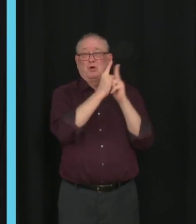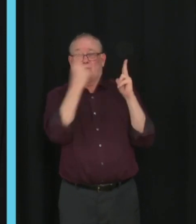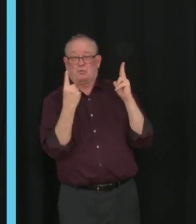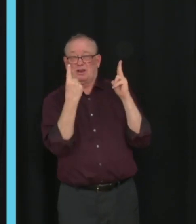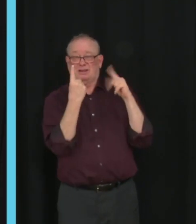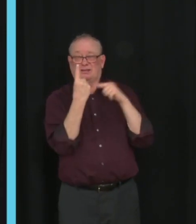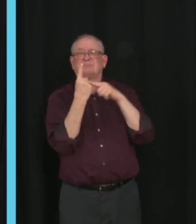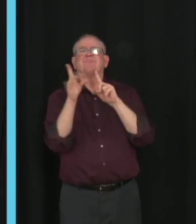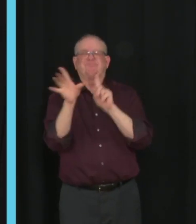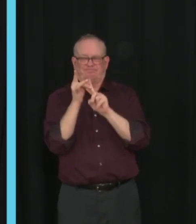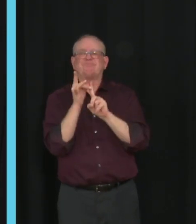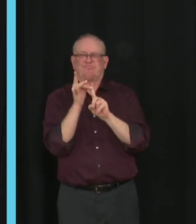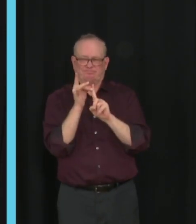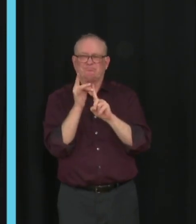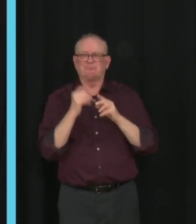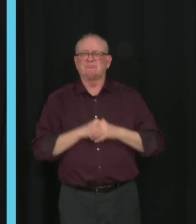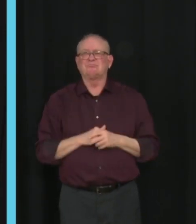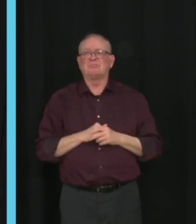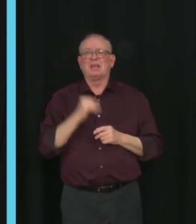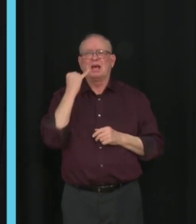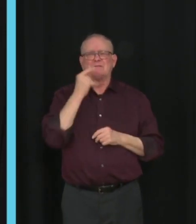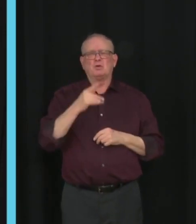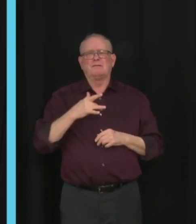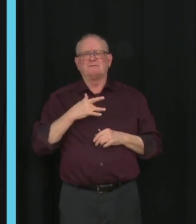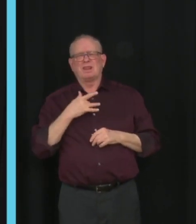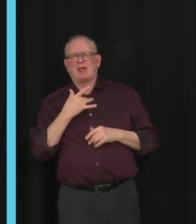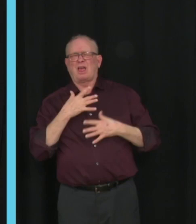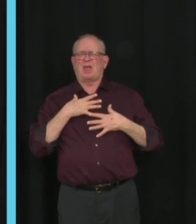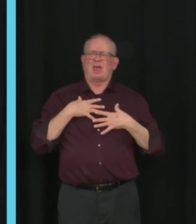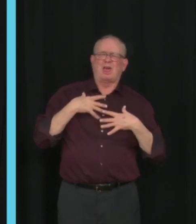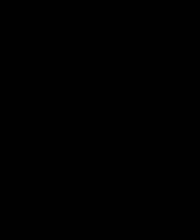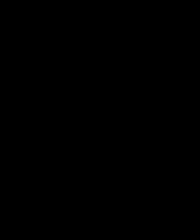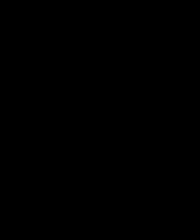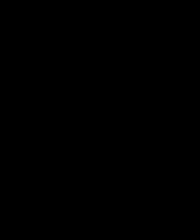Omicron variant. And this means it's critical to stay home until you're feeling better.